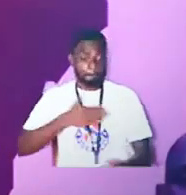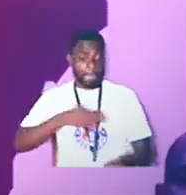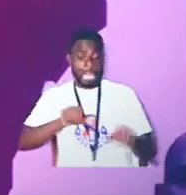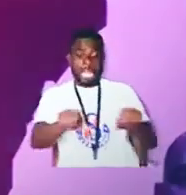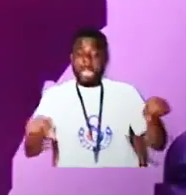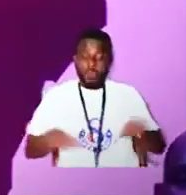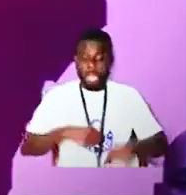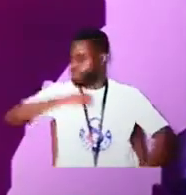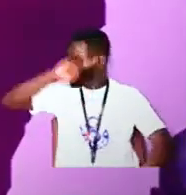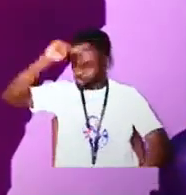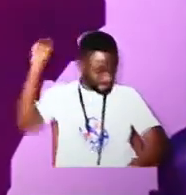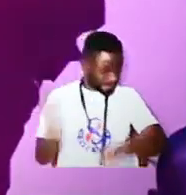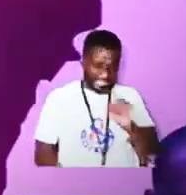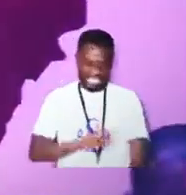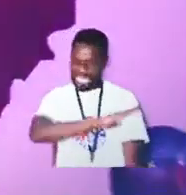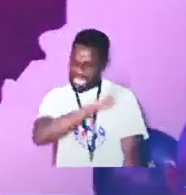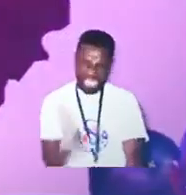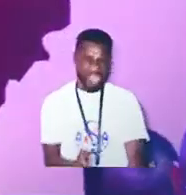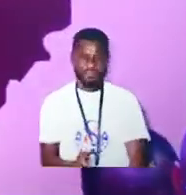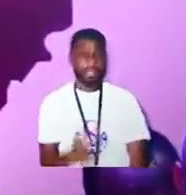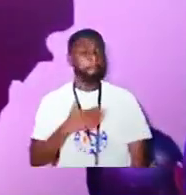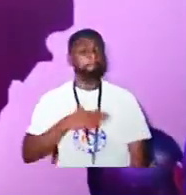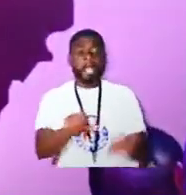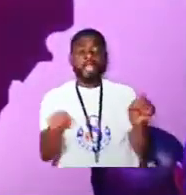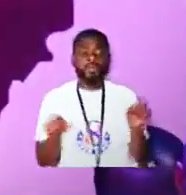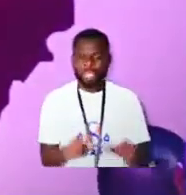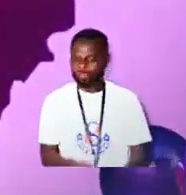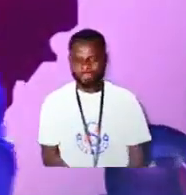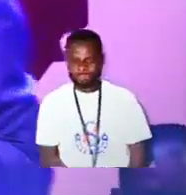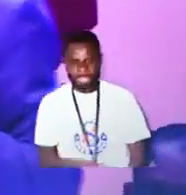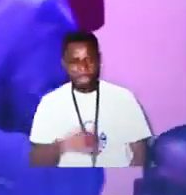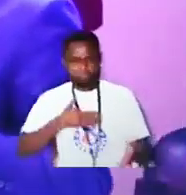ha. Obi anya omi kromo ha.